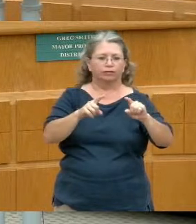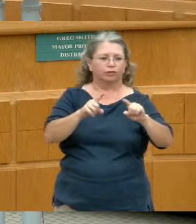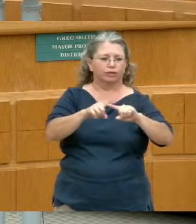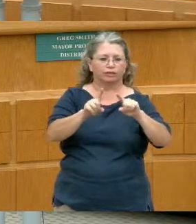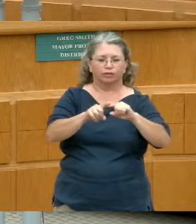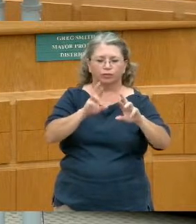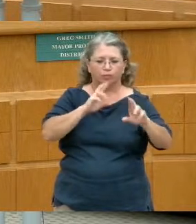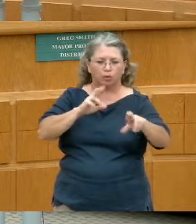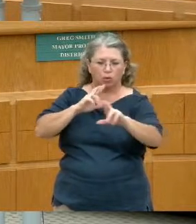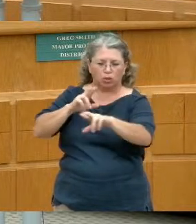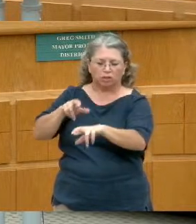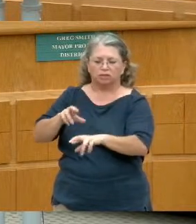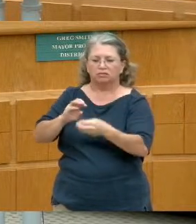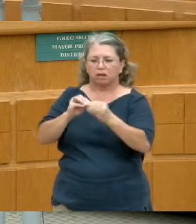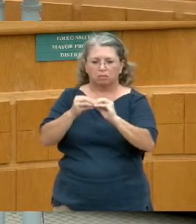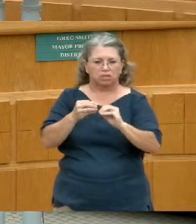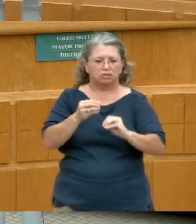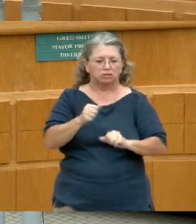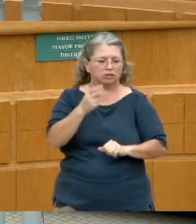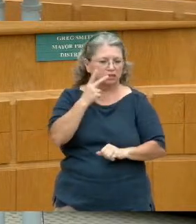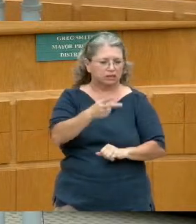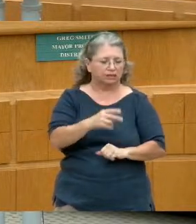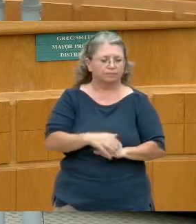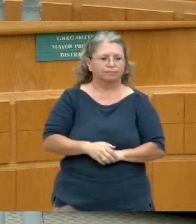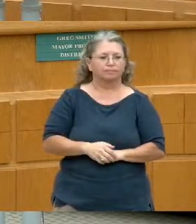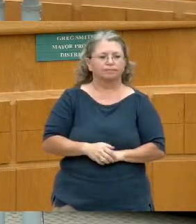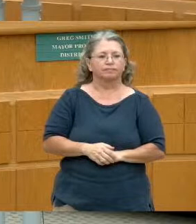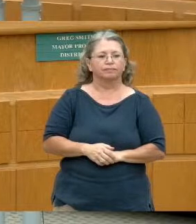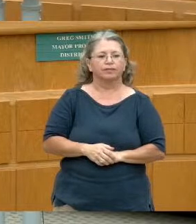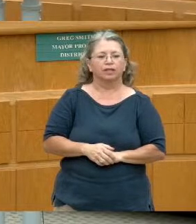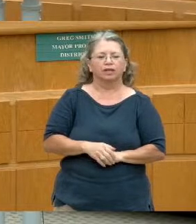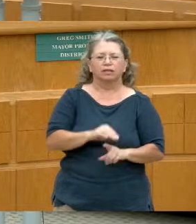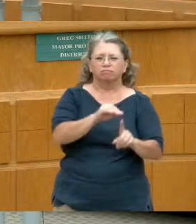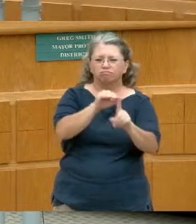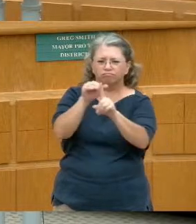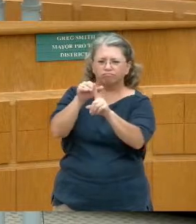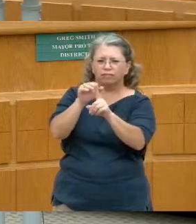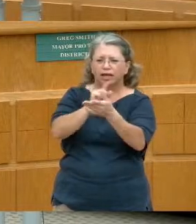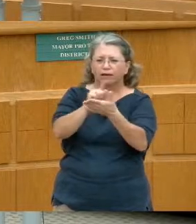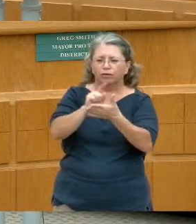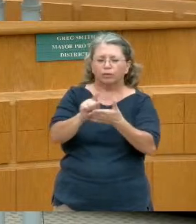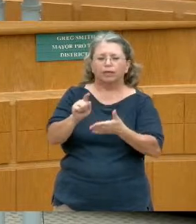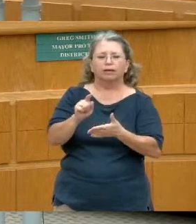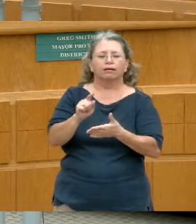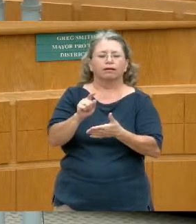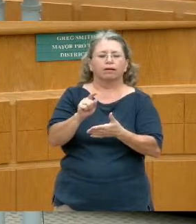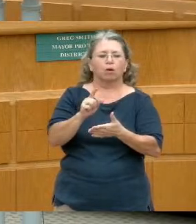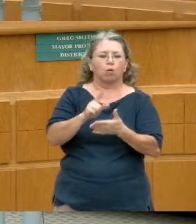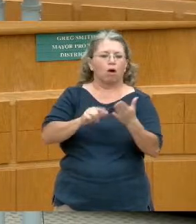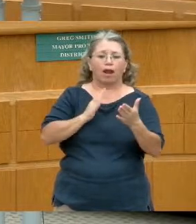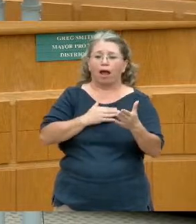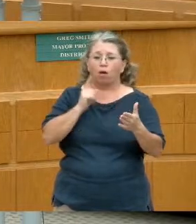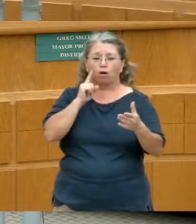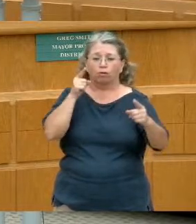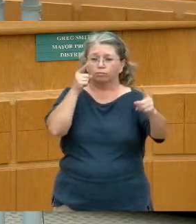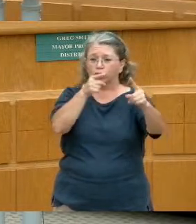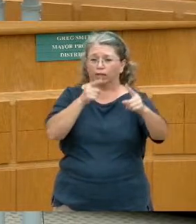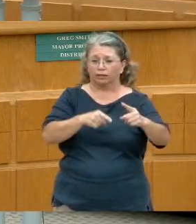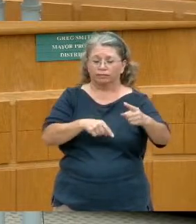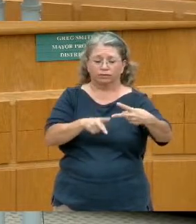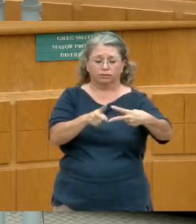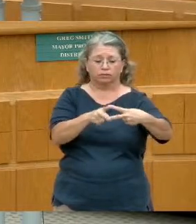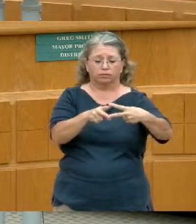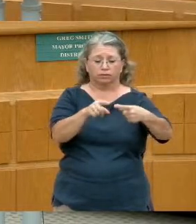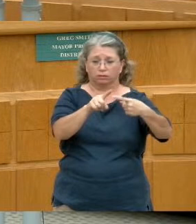to see. I want to remind you each week about the objectives of the task force. Objective number 1 is to address